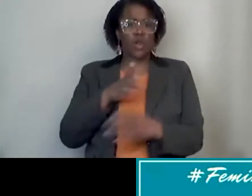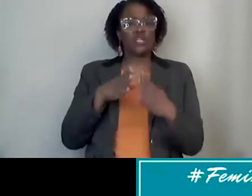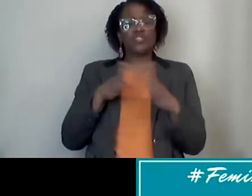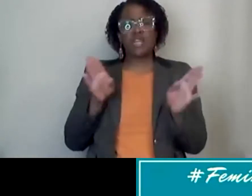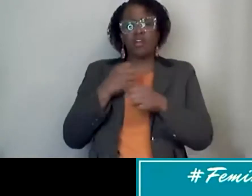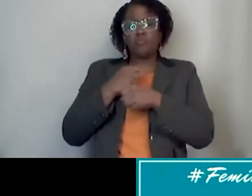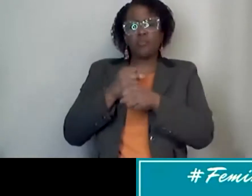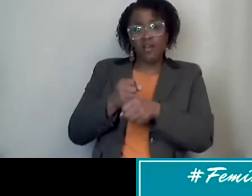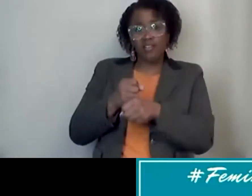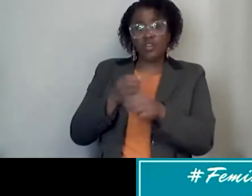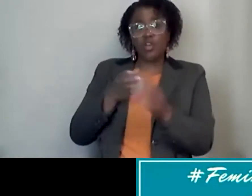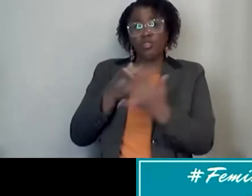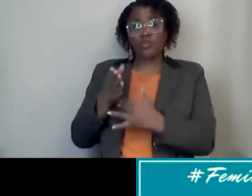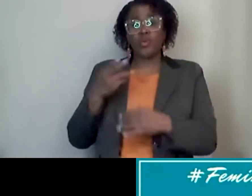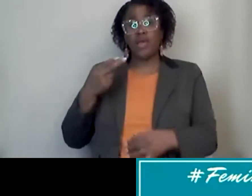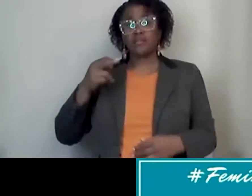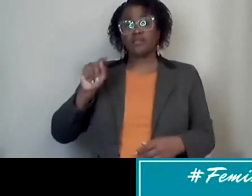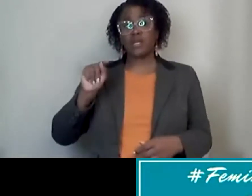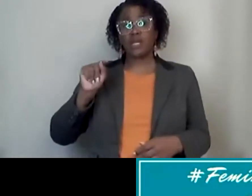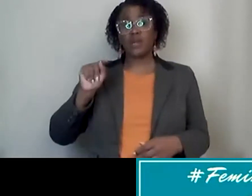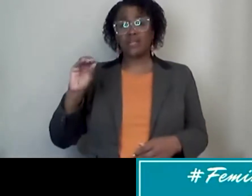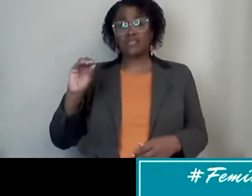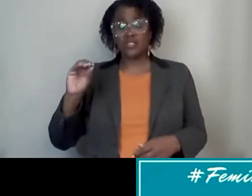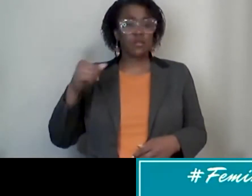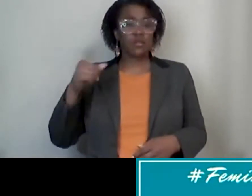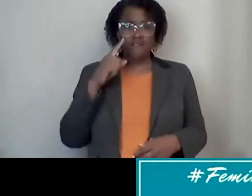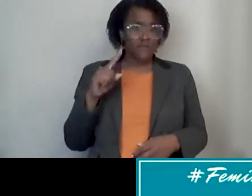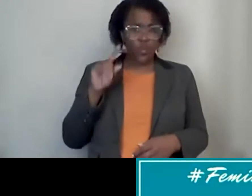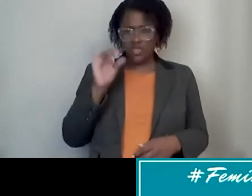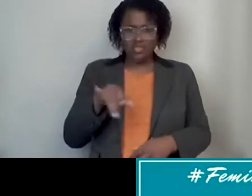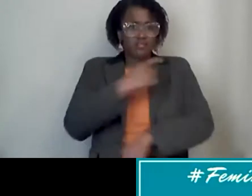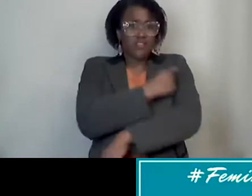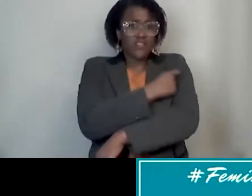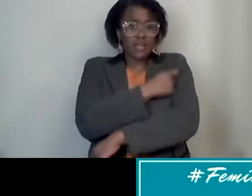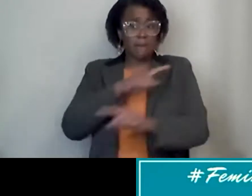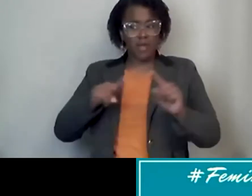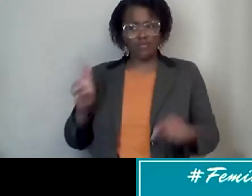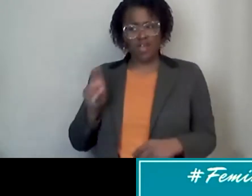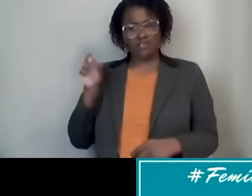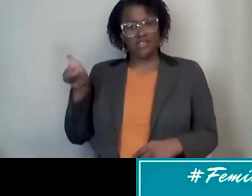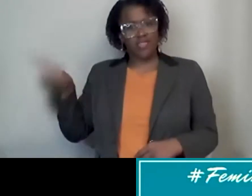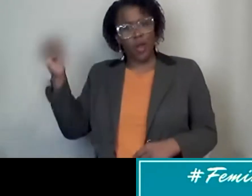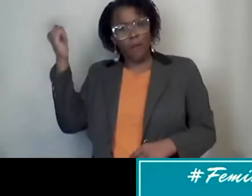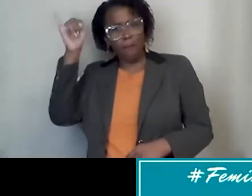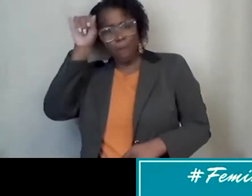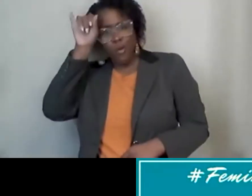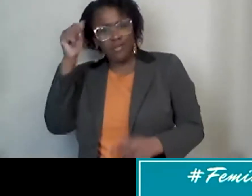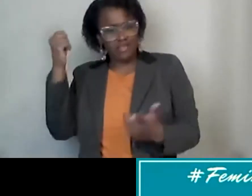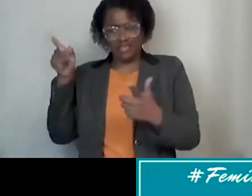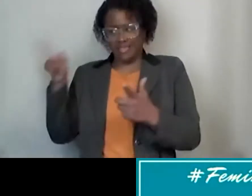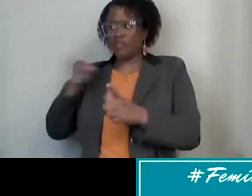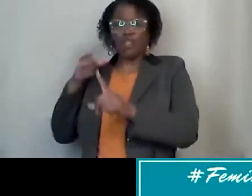Organization. It is the United States that is the principal bully or the principal force blocking access